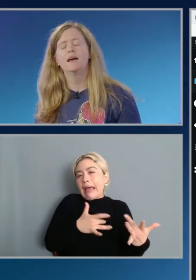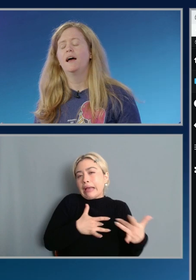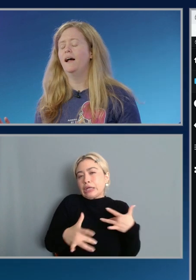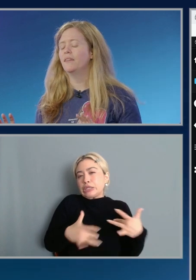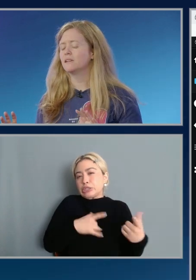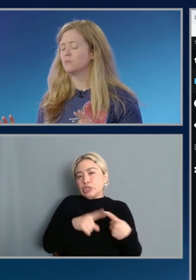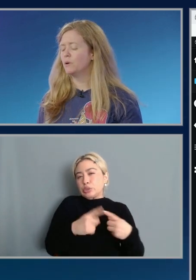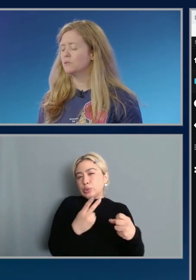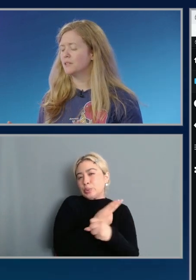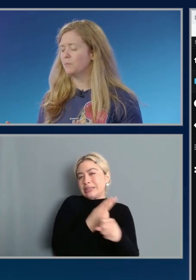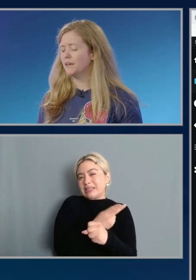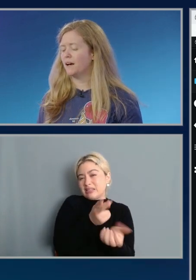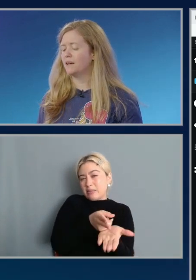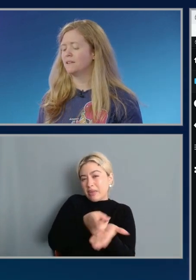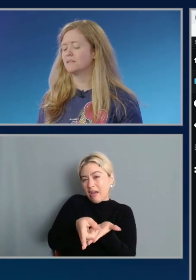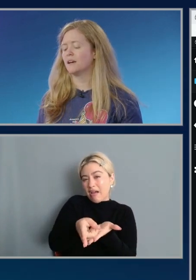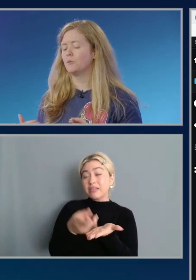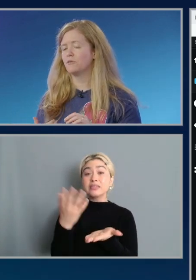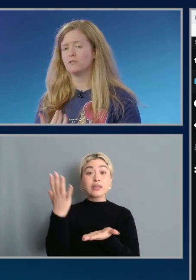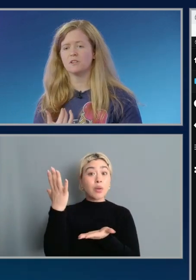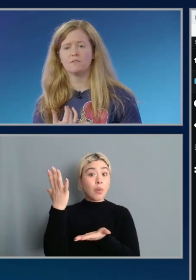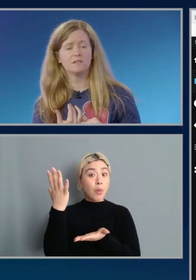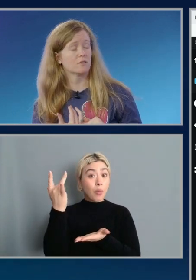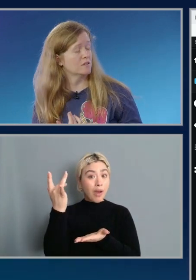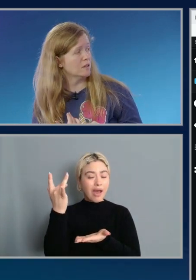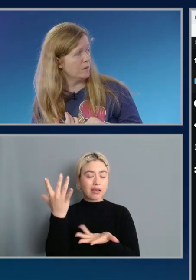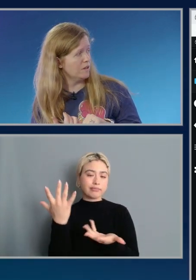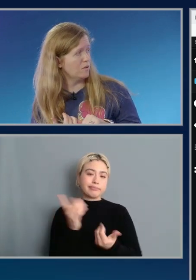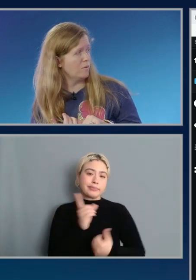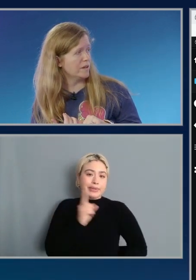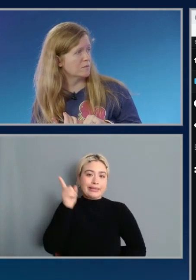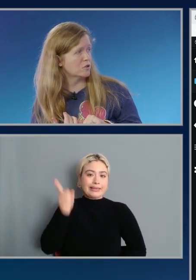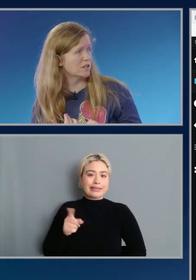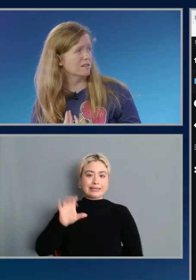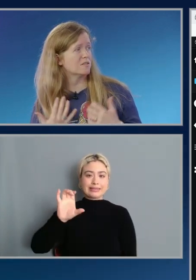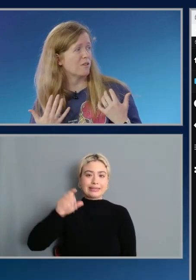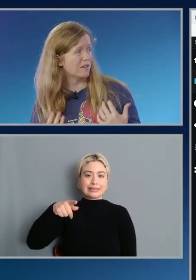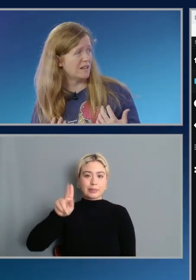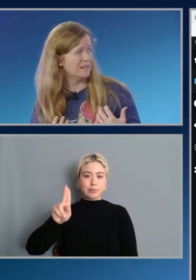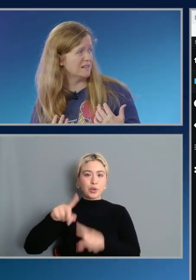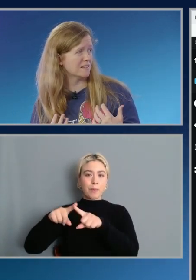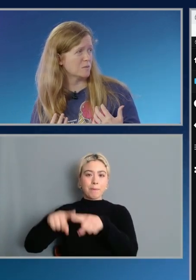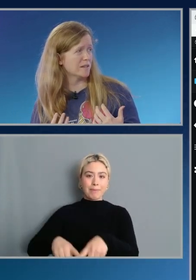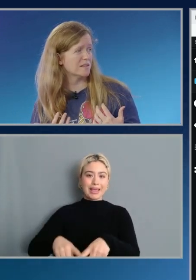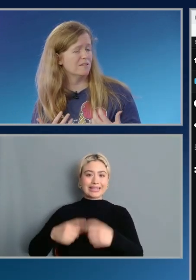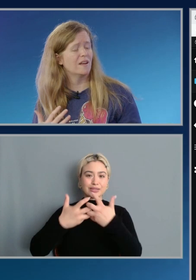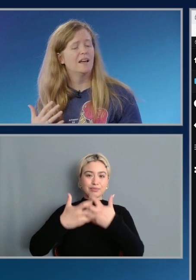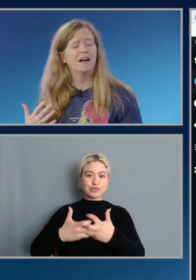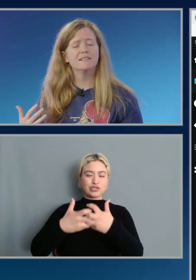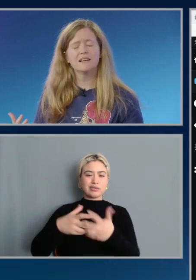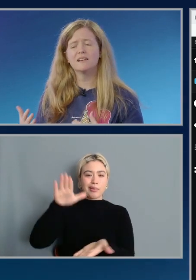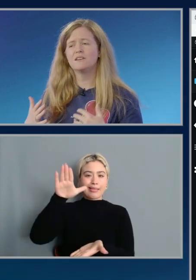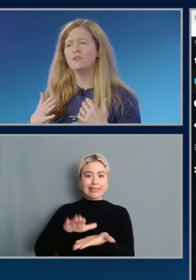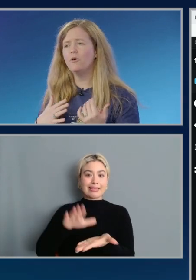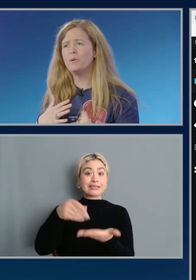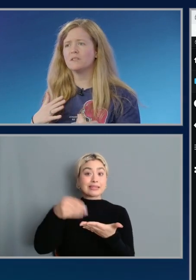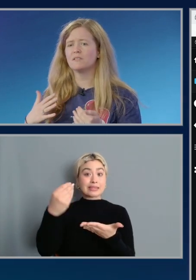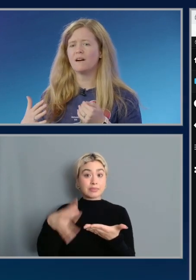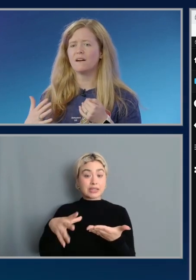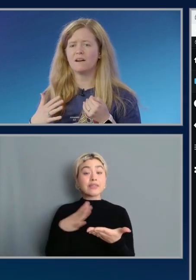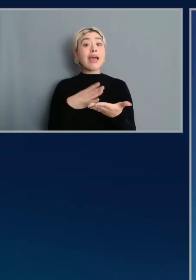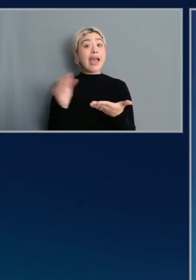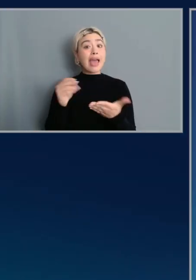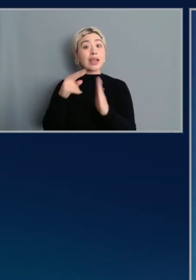honest. And that's mostly because, I mean, first off, these are CPU-based machines, so they're a lot less expensive. And second,